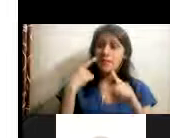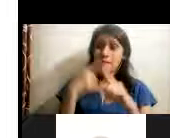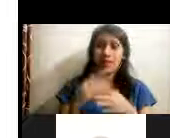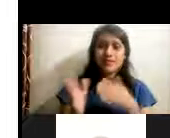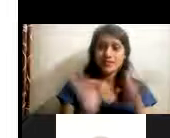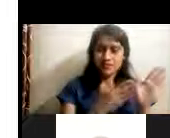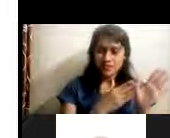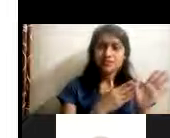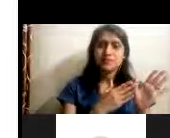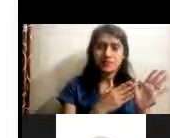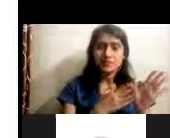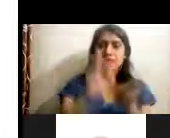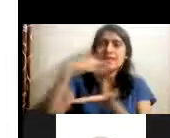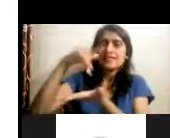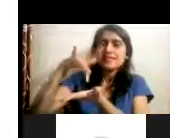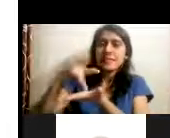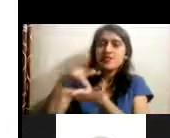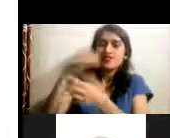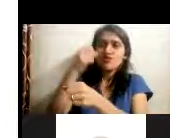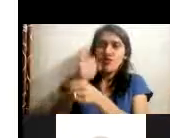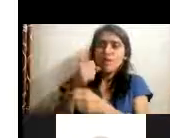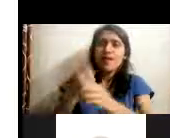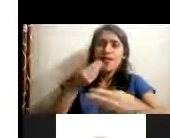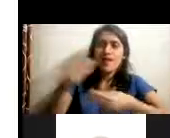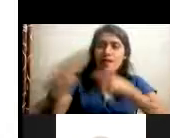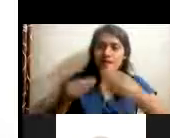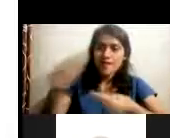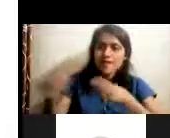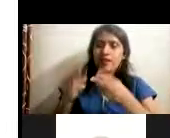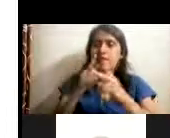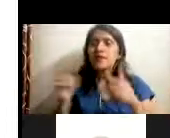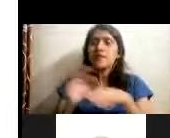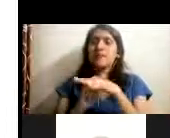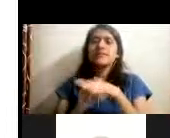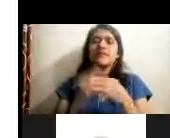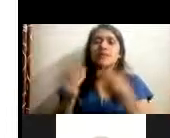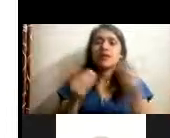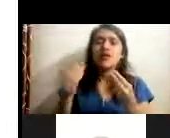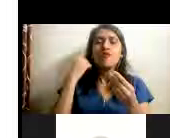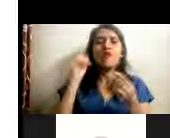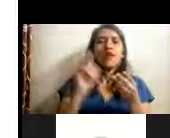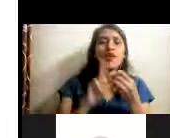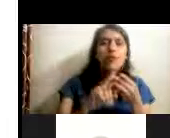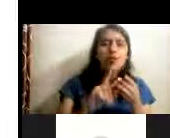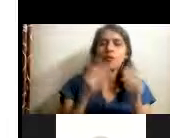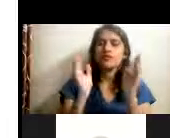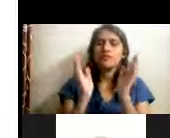the central government is also providing services like employment state